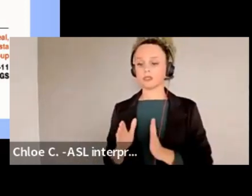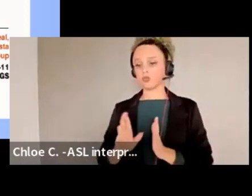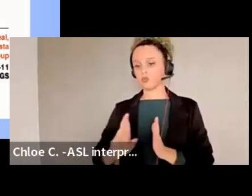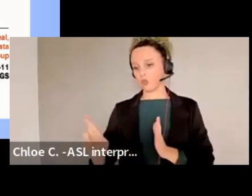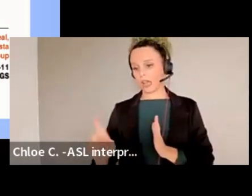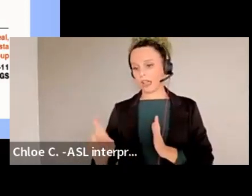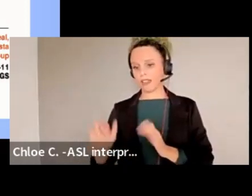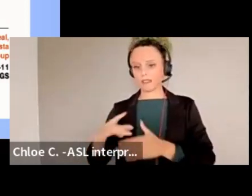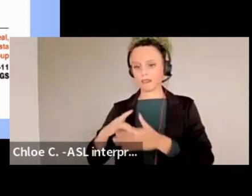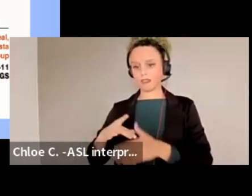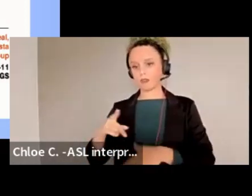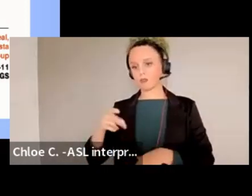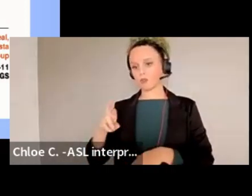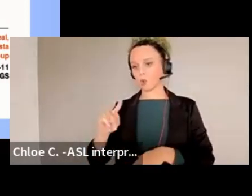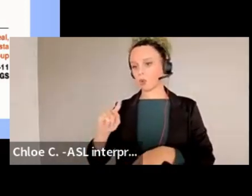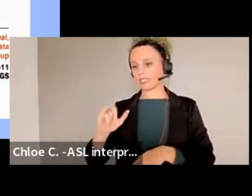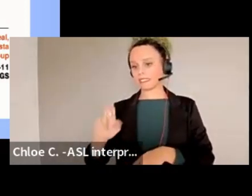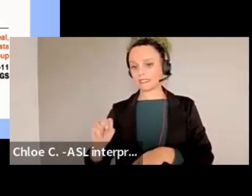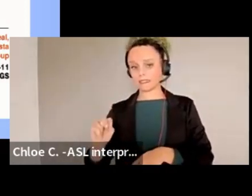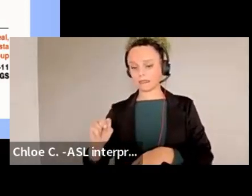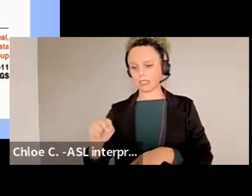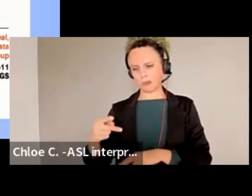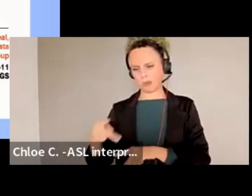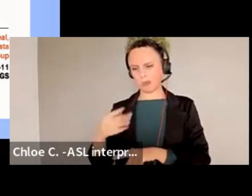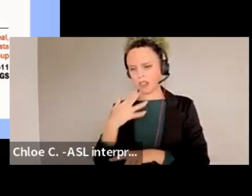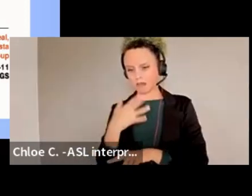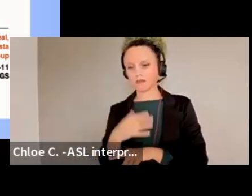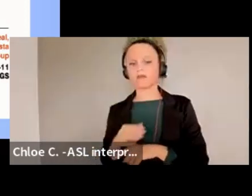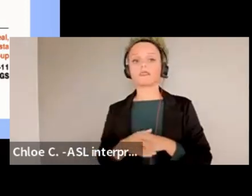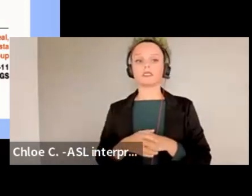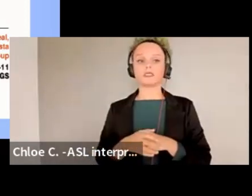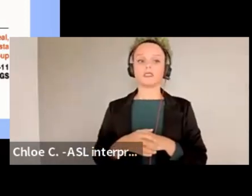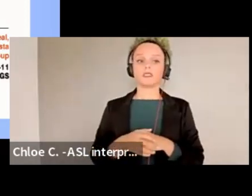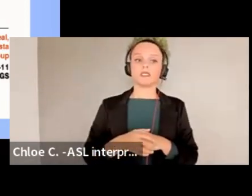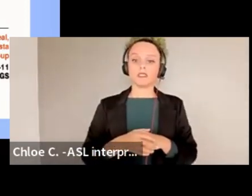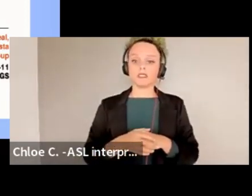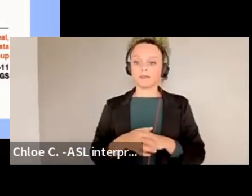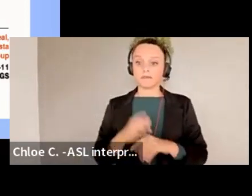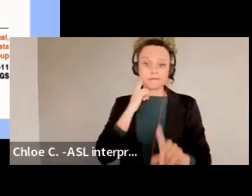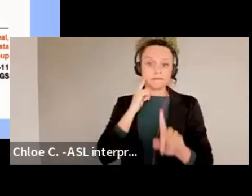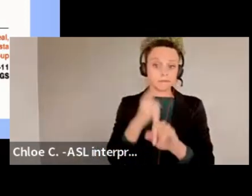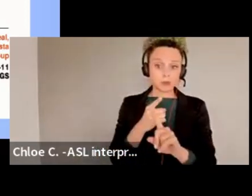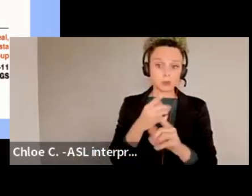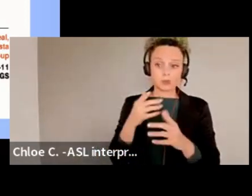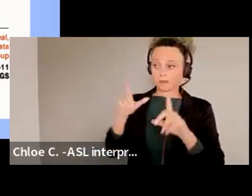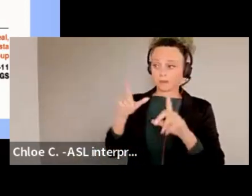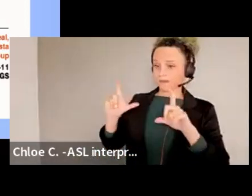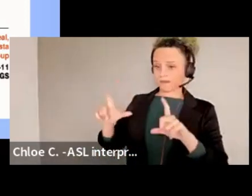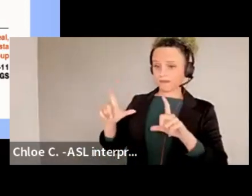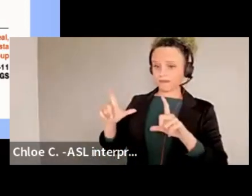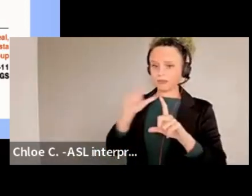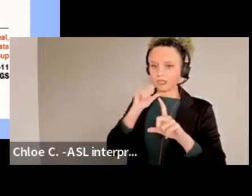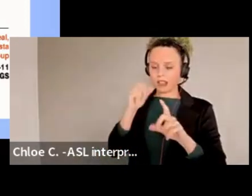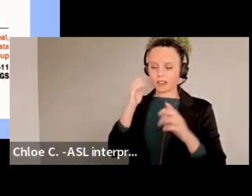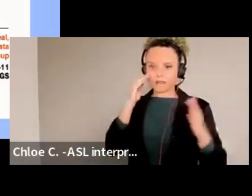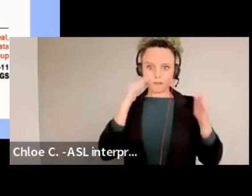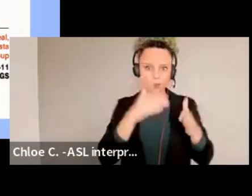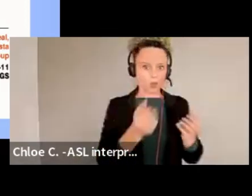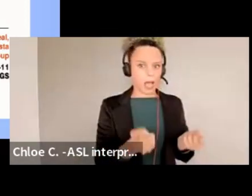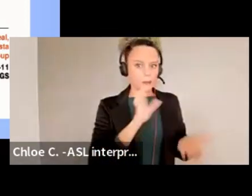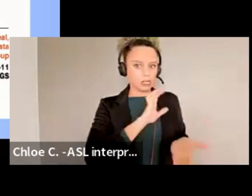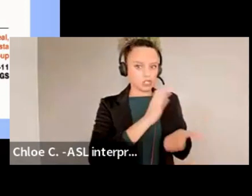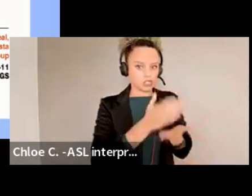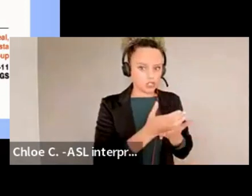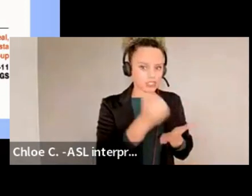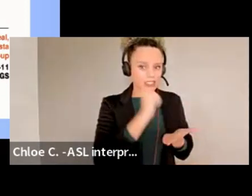is vegetables, which is a bigger chunk. And then the bottom right is protein, and that's in purple. And so the idea